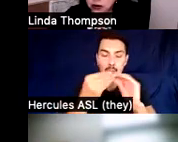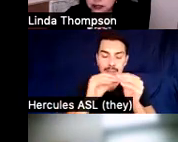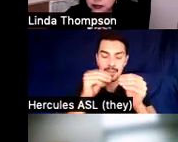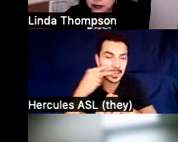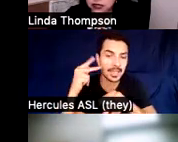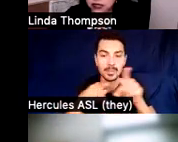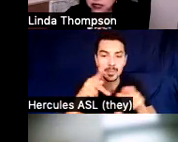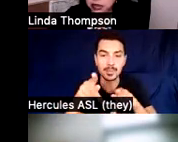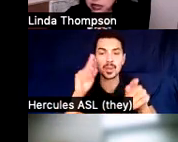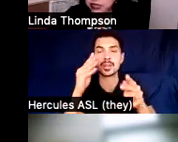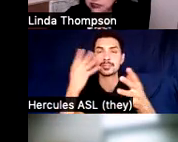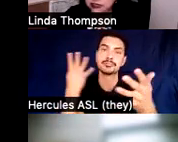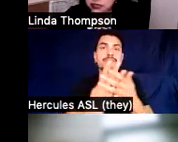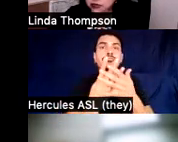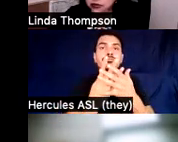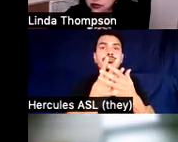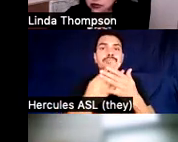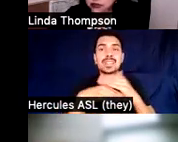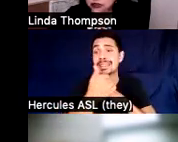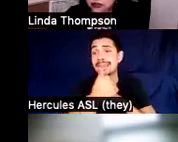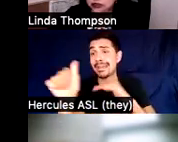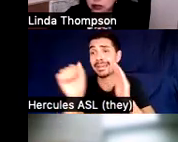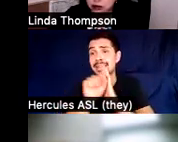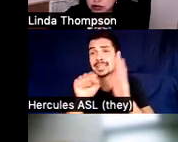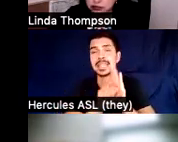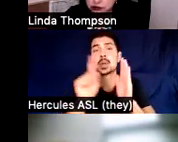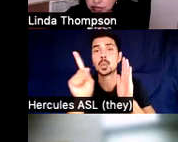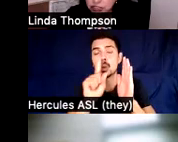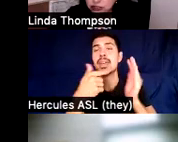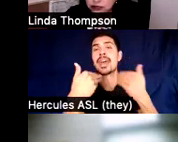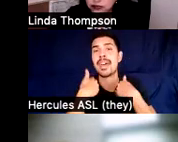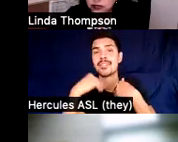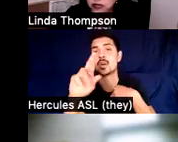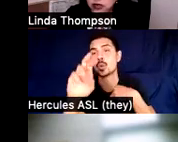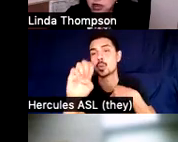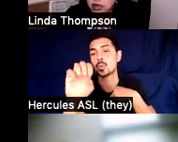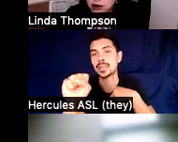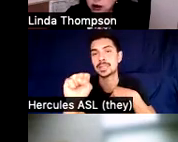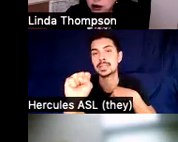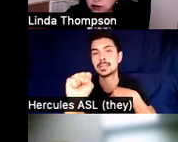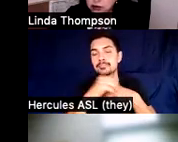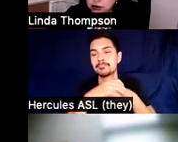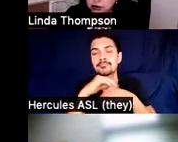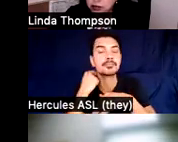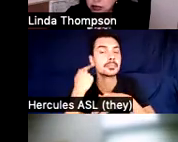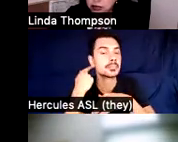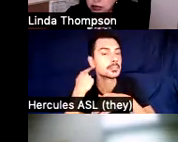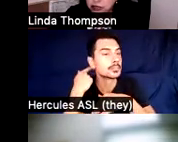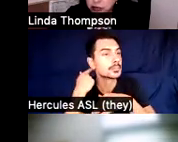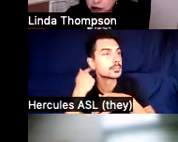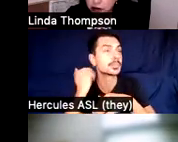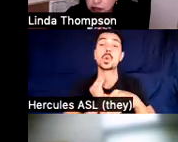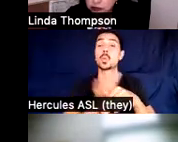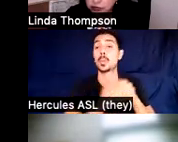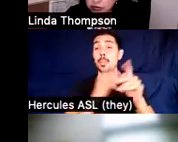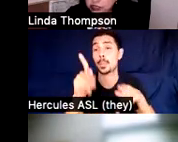people incarcerated in any state where there's reservations. And our people